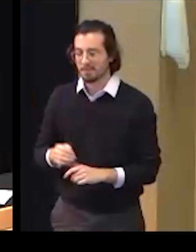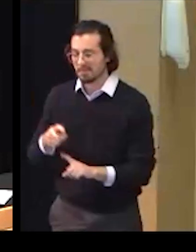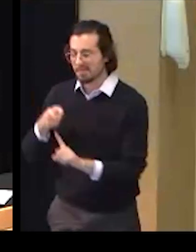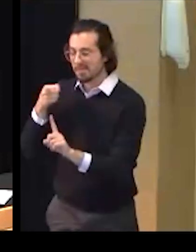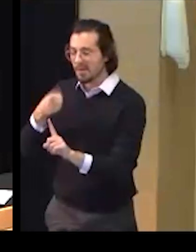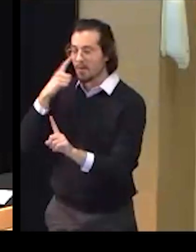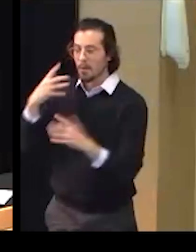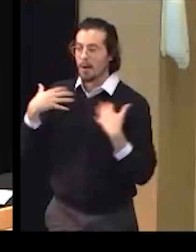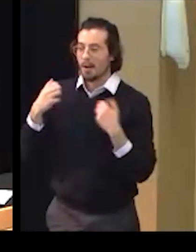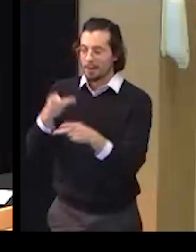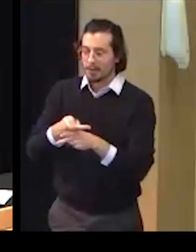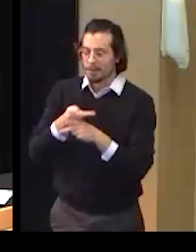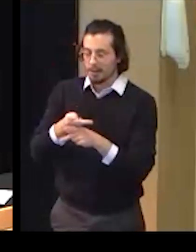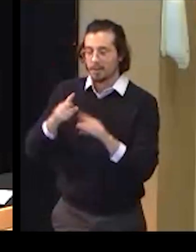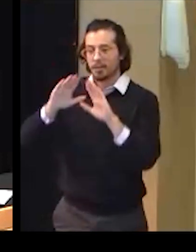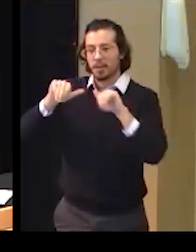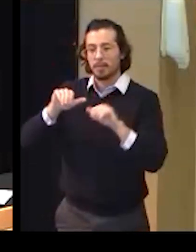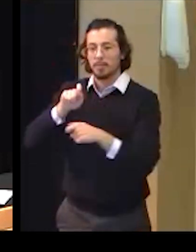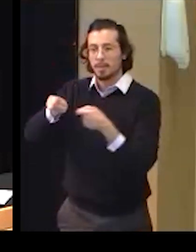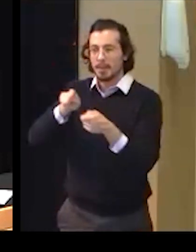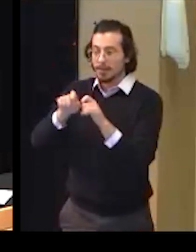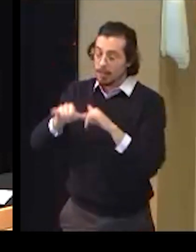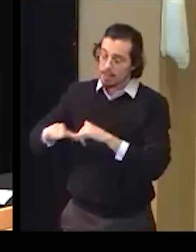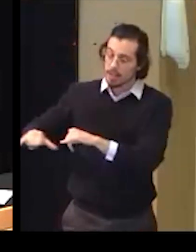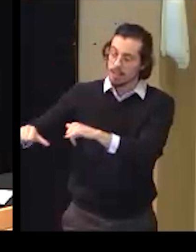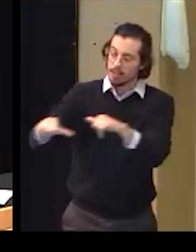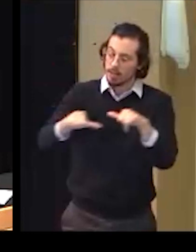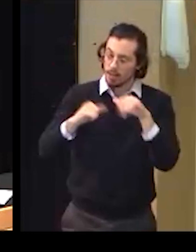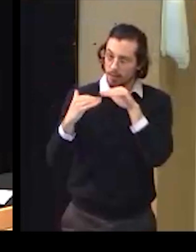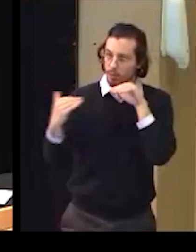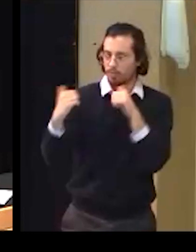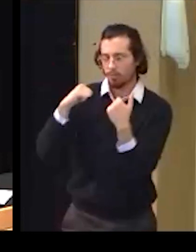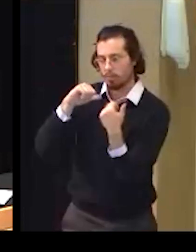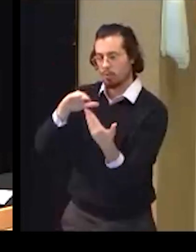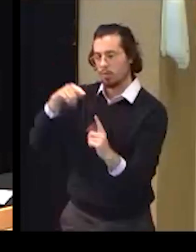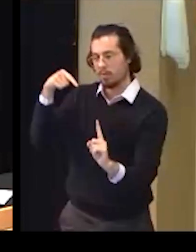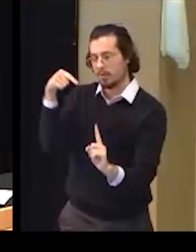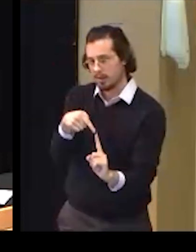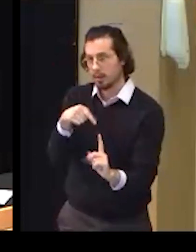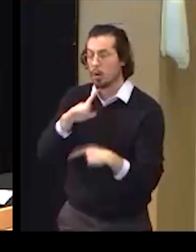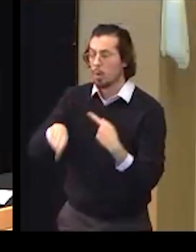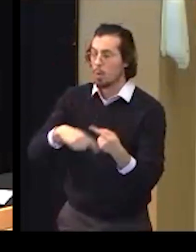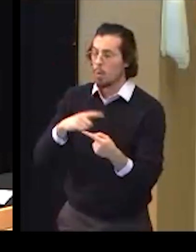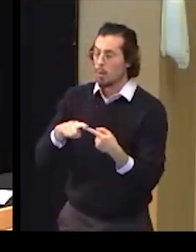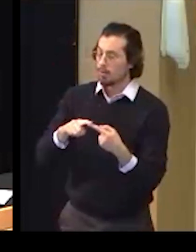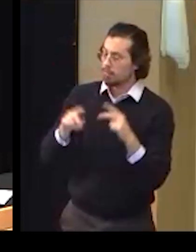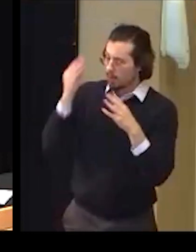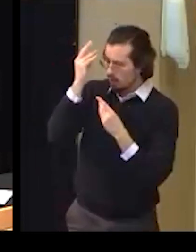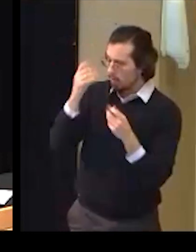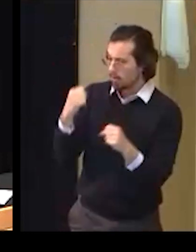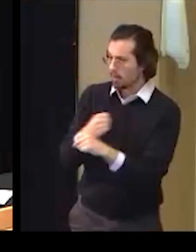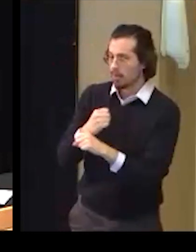system specific standard that would address these things. And when we look at statistics like 5 times as